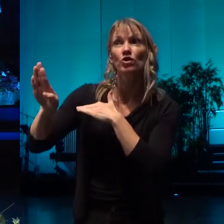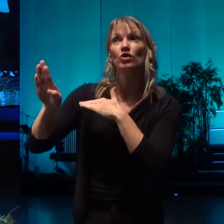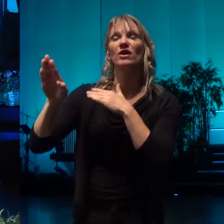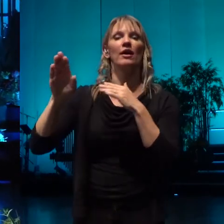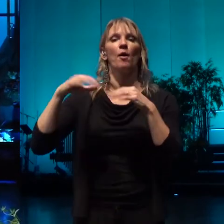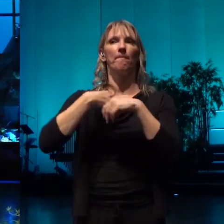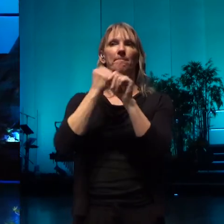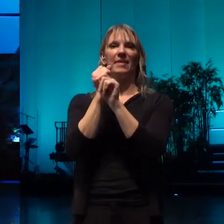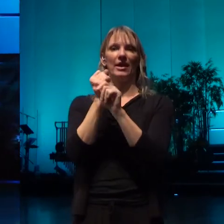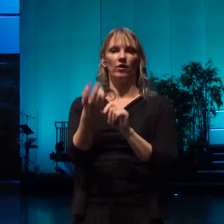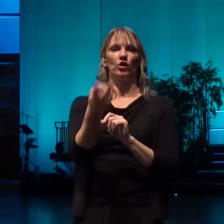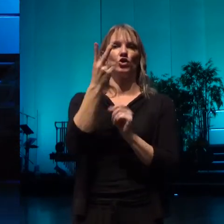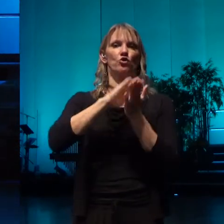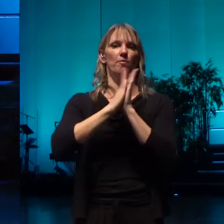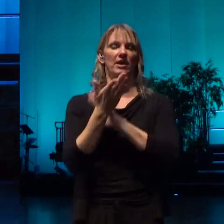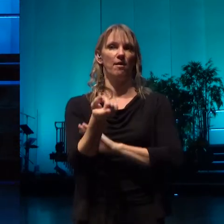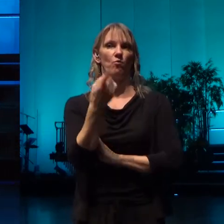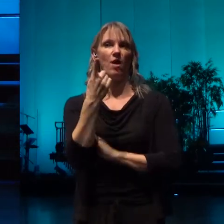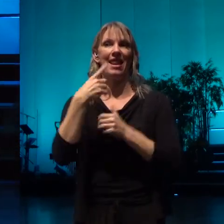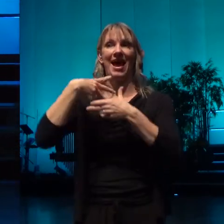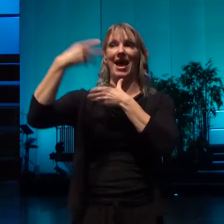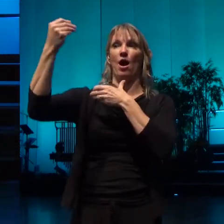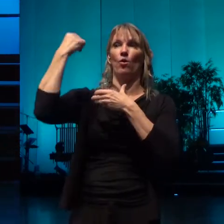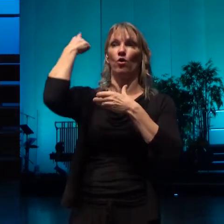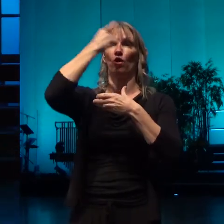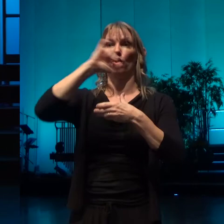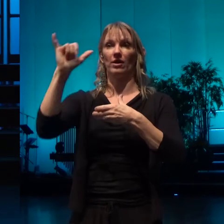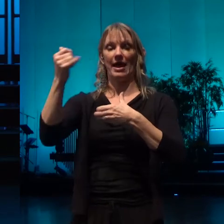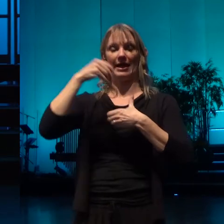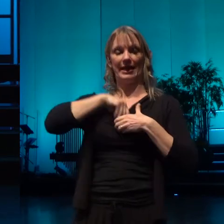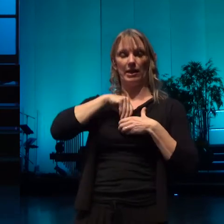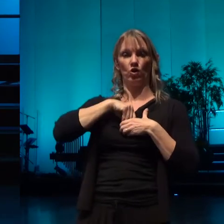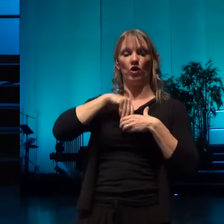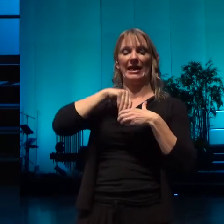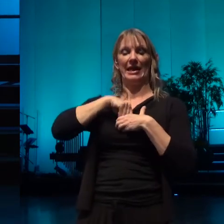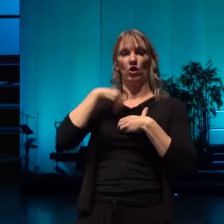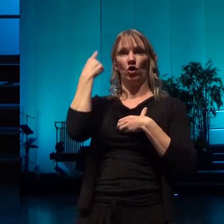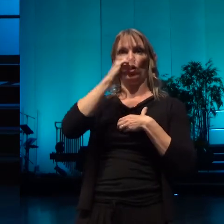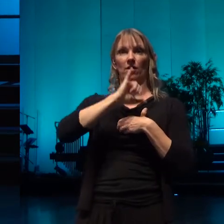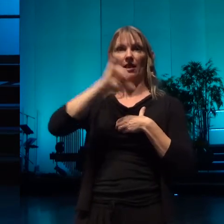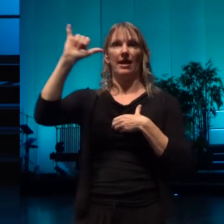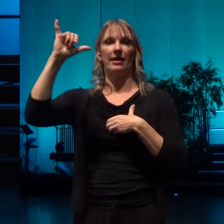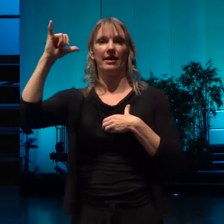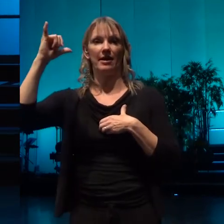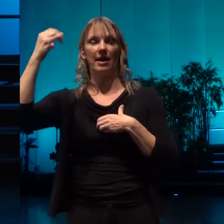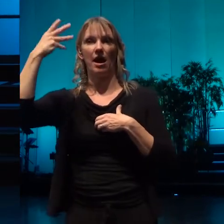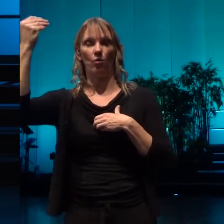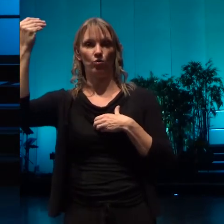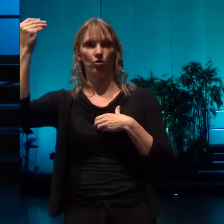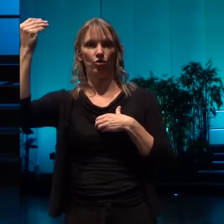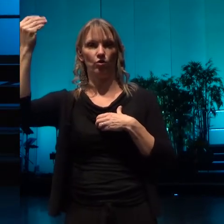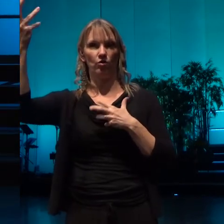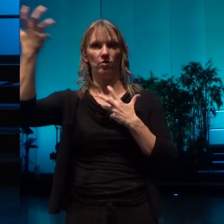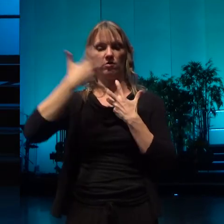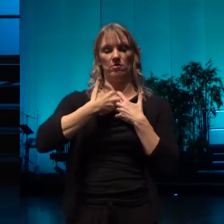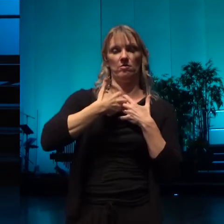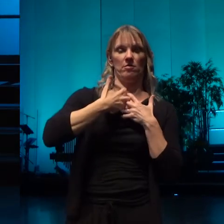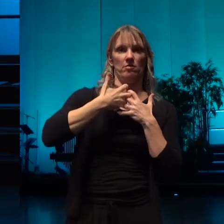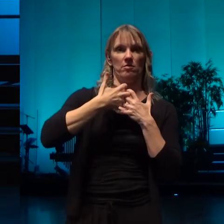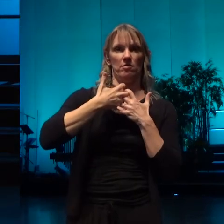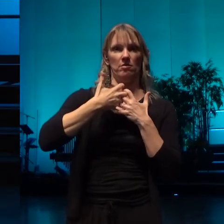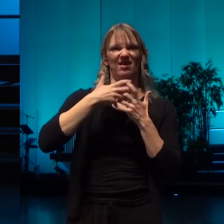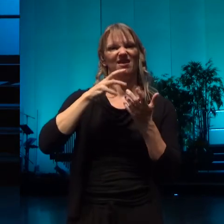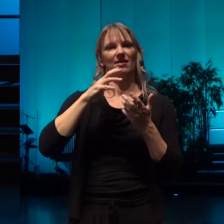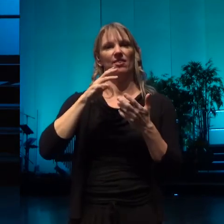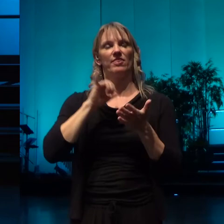to make the outer like the inner and the inner like the outer, because that's when we truly live our